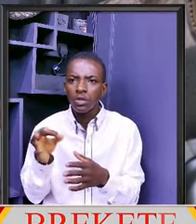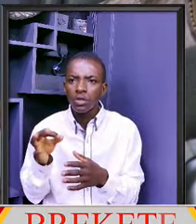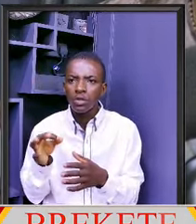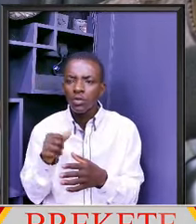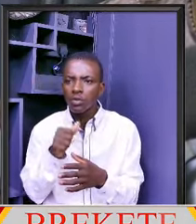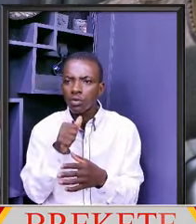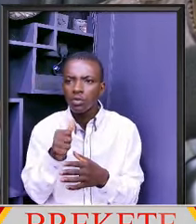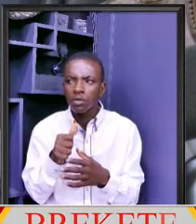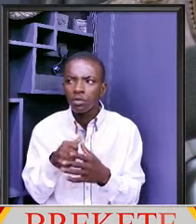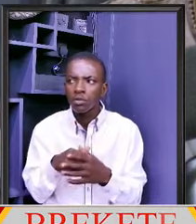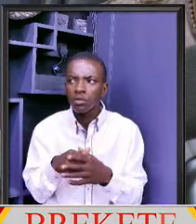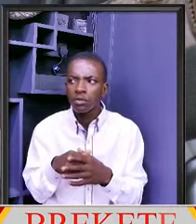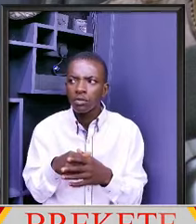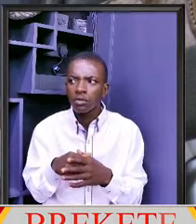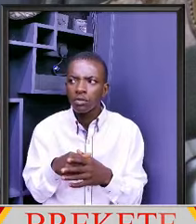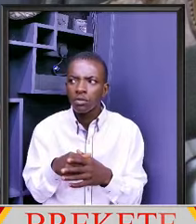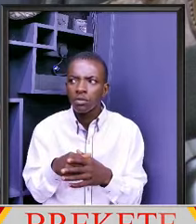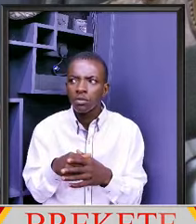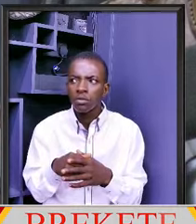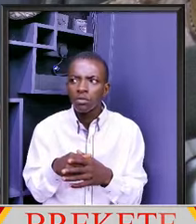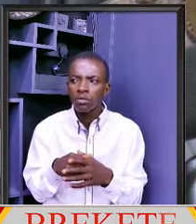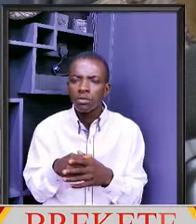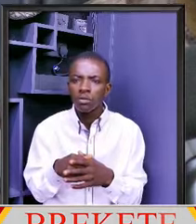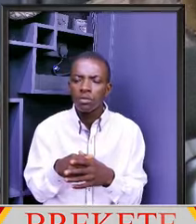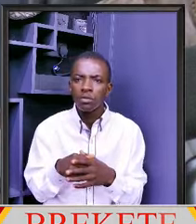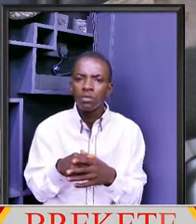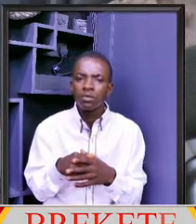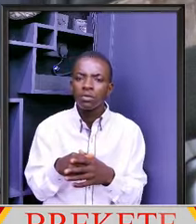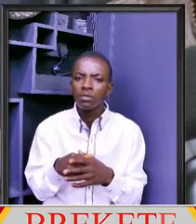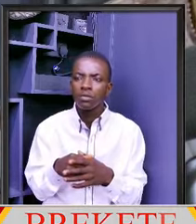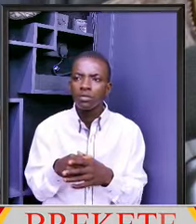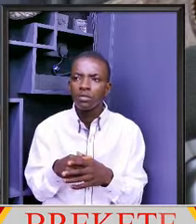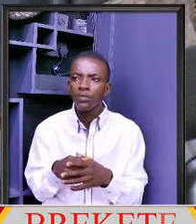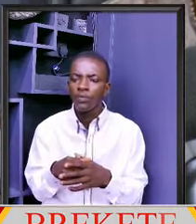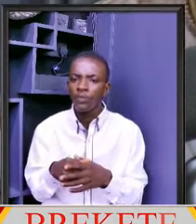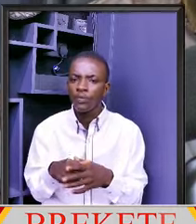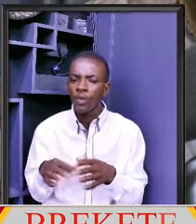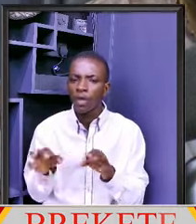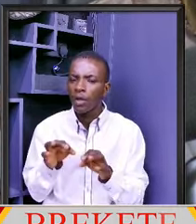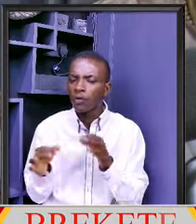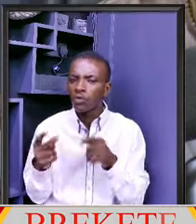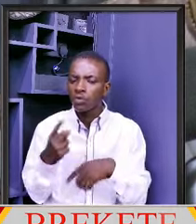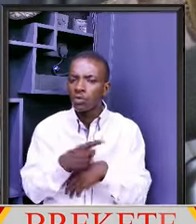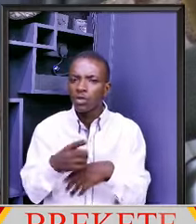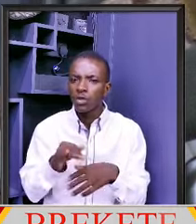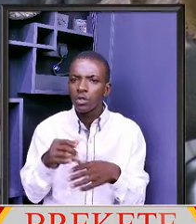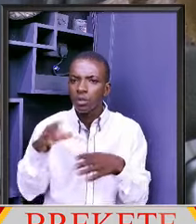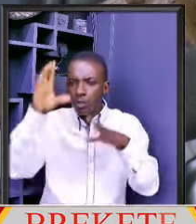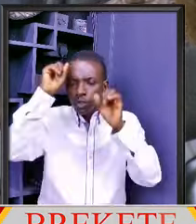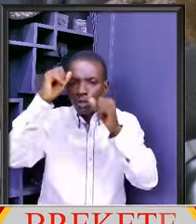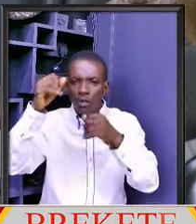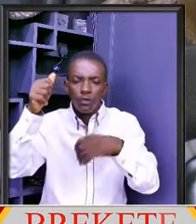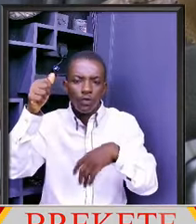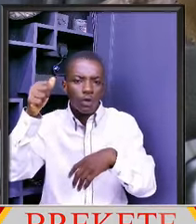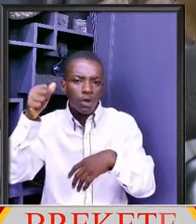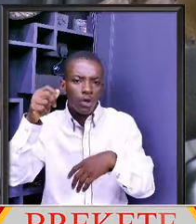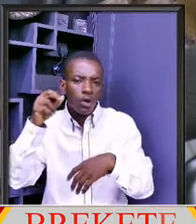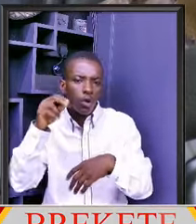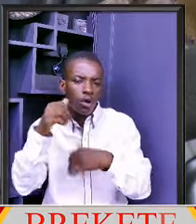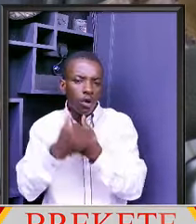2019. No, Tinubu be president. No, I'm saying today. Okay, Buhari. Okay, okay. I say if today the president of the country who